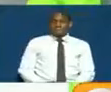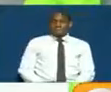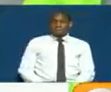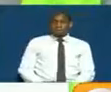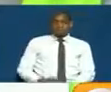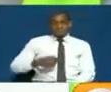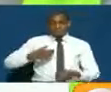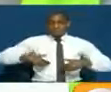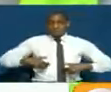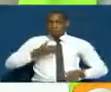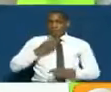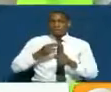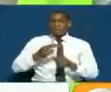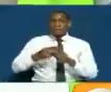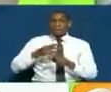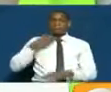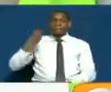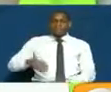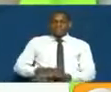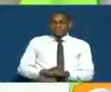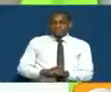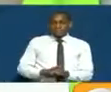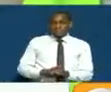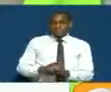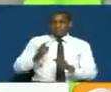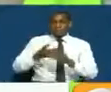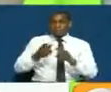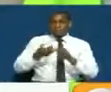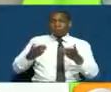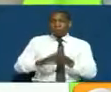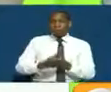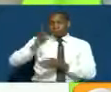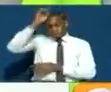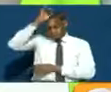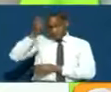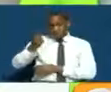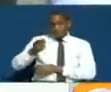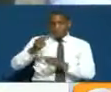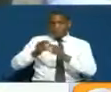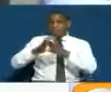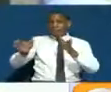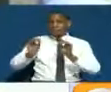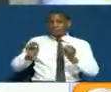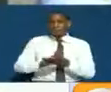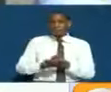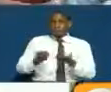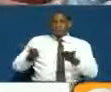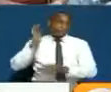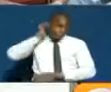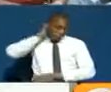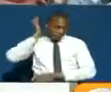I'm just a young man with a funny name, Gikuru, from a small village, little known village called Kereti in